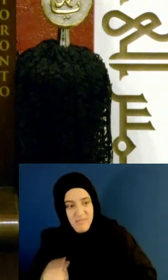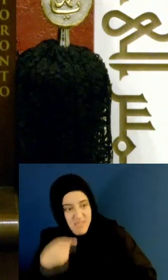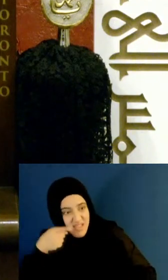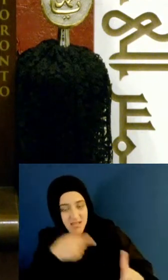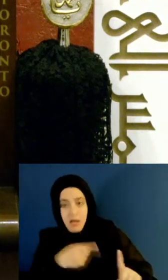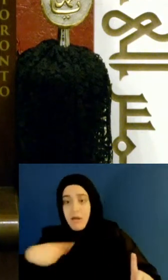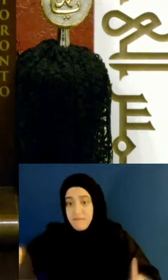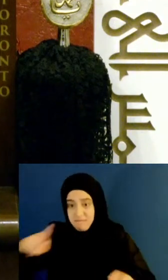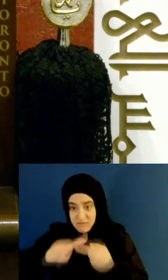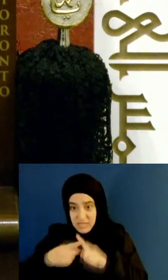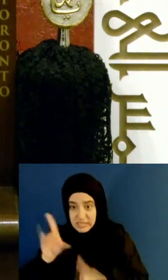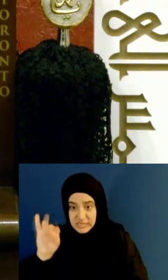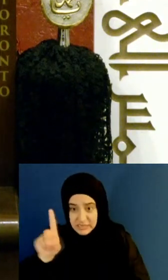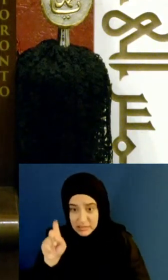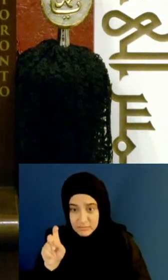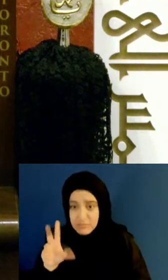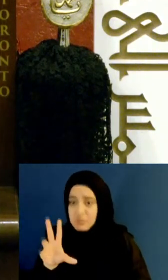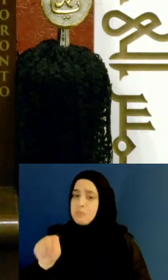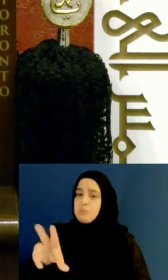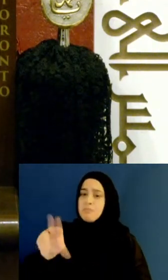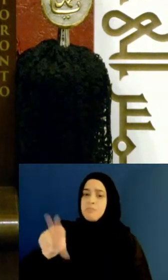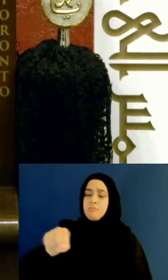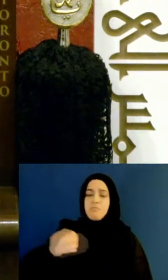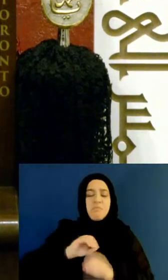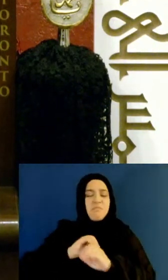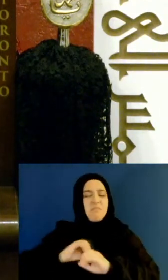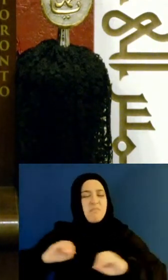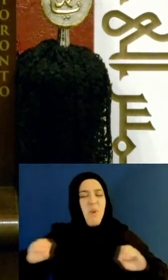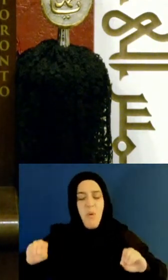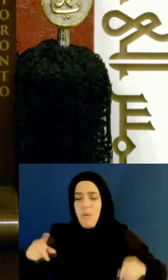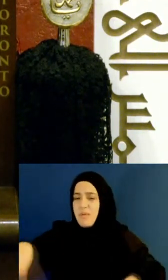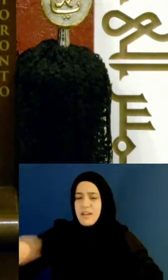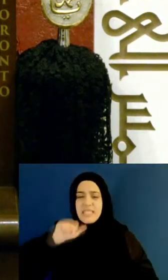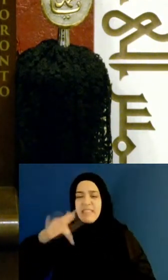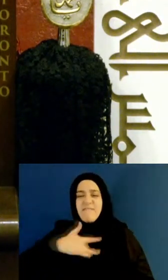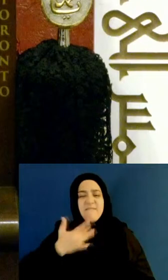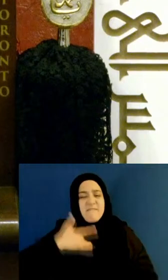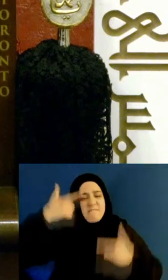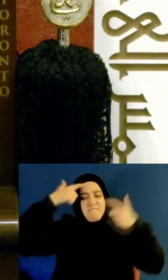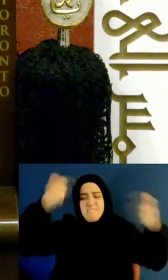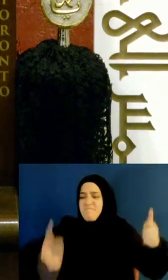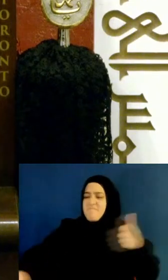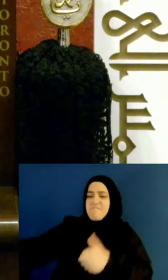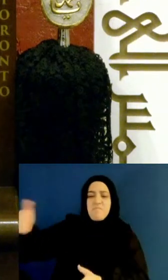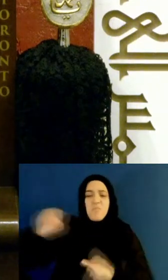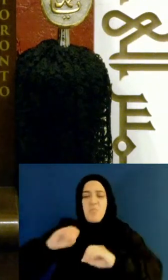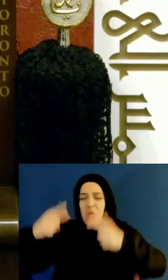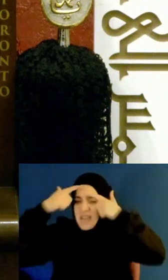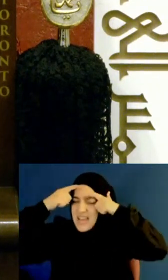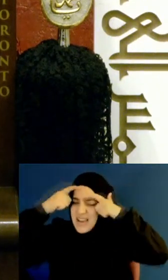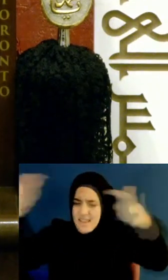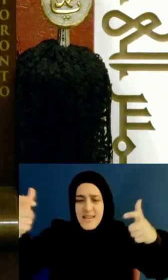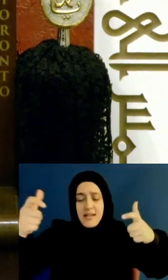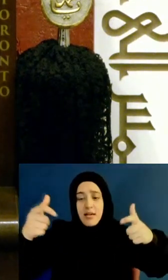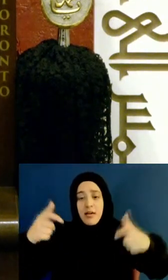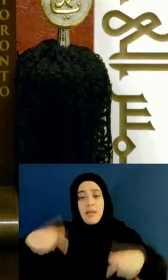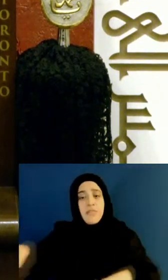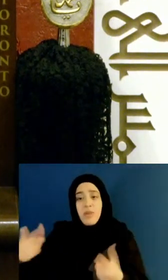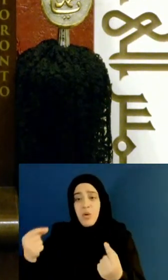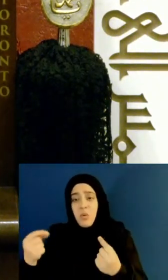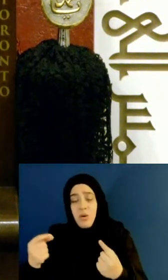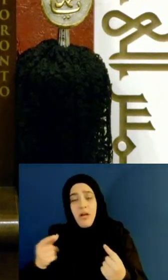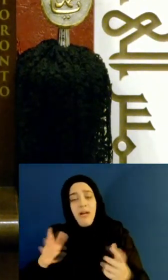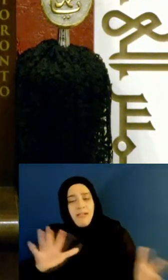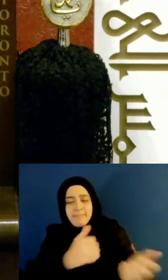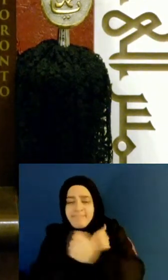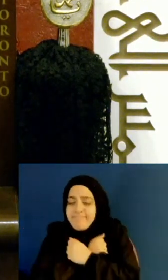that? No superiority complex, no ego whatsoever. They hugged and they embraced